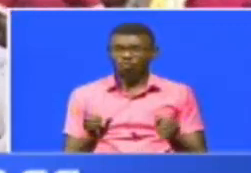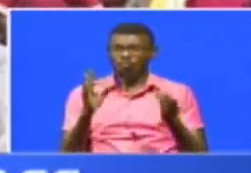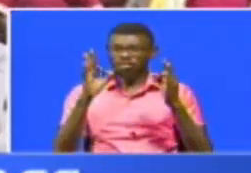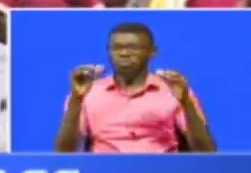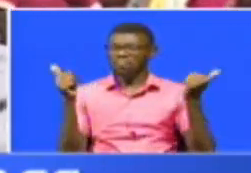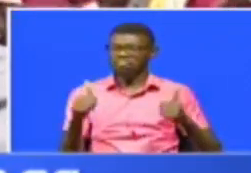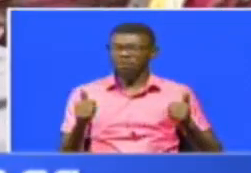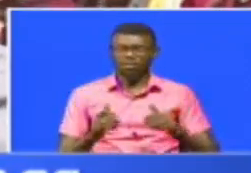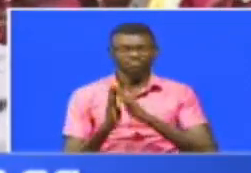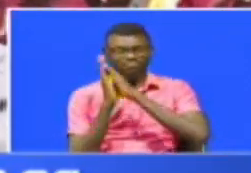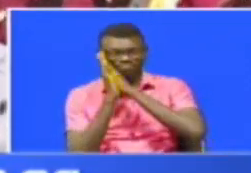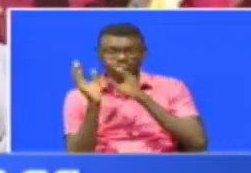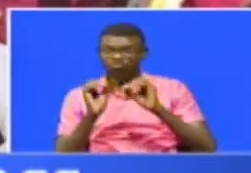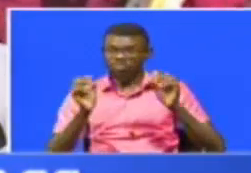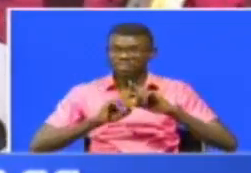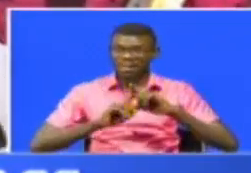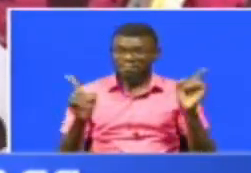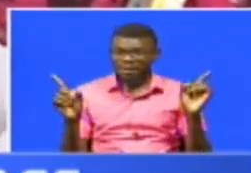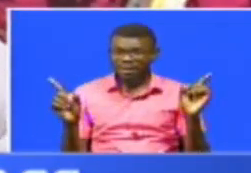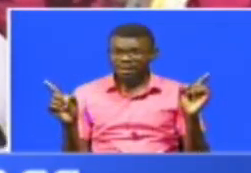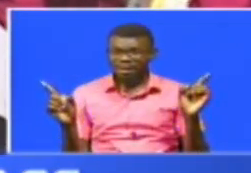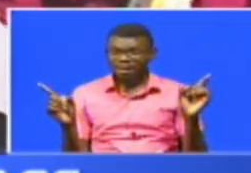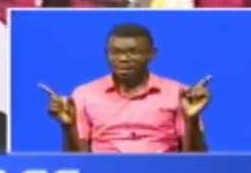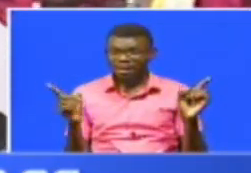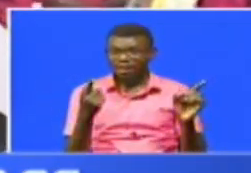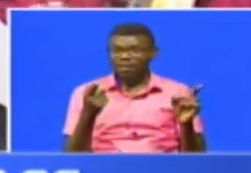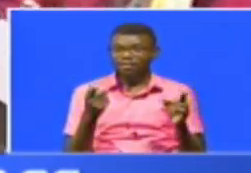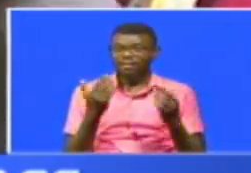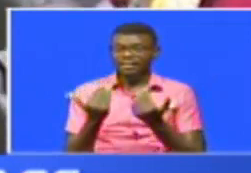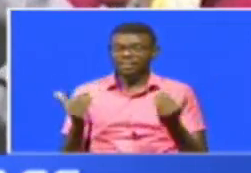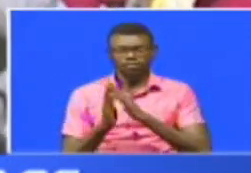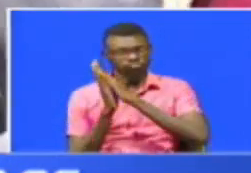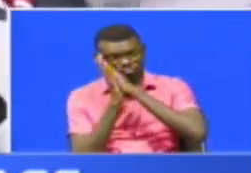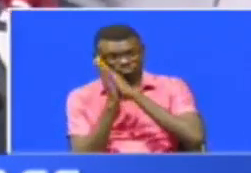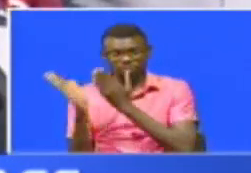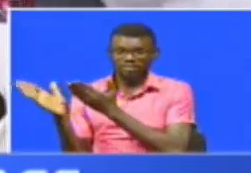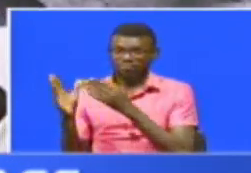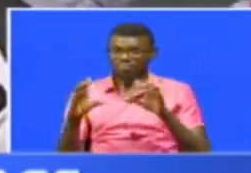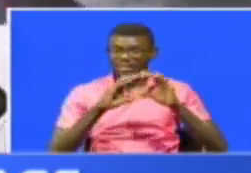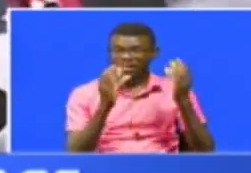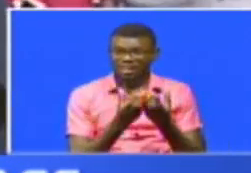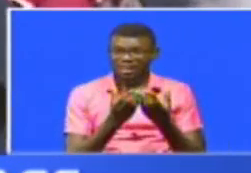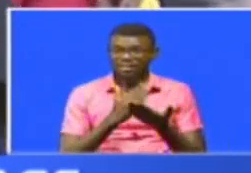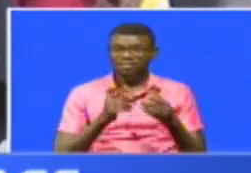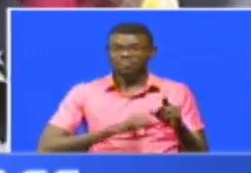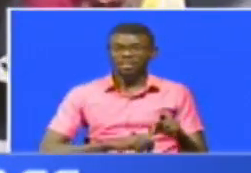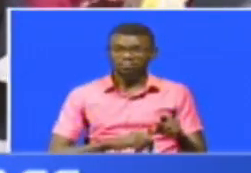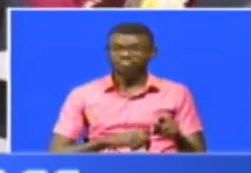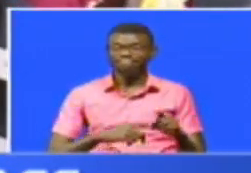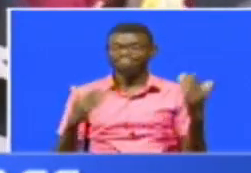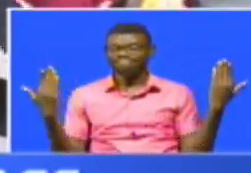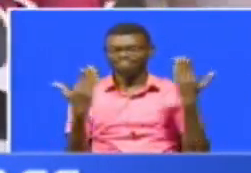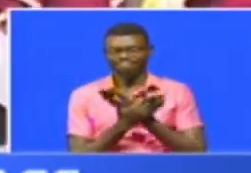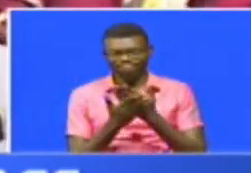comes to boarding, but now we are forced to. They spend here. In fact, these are classes, sometimes they host them during night